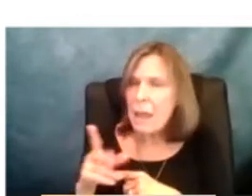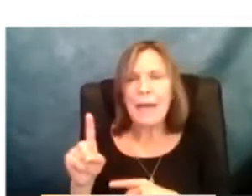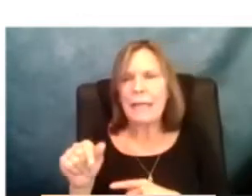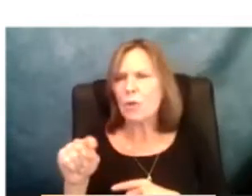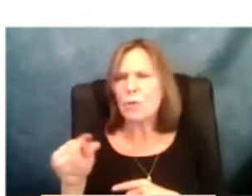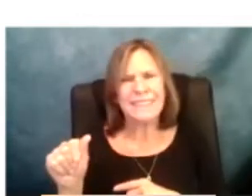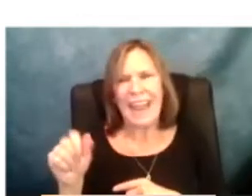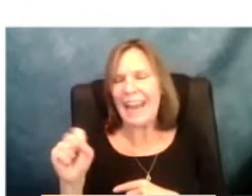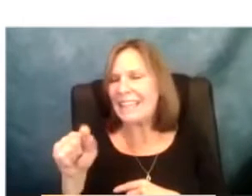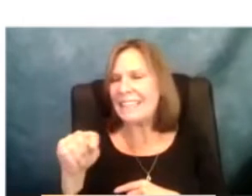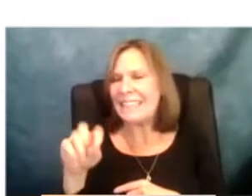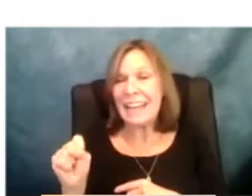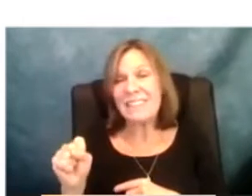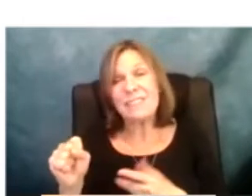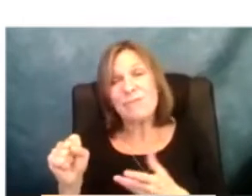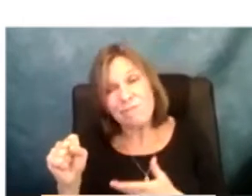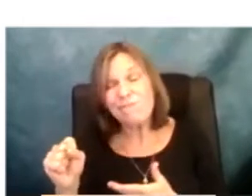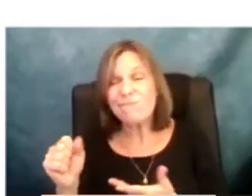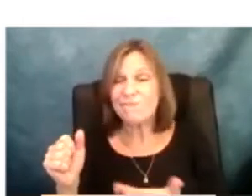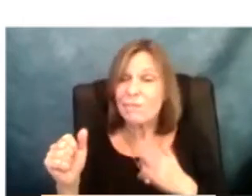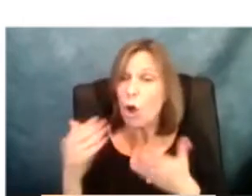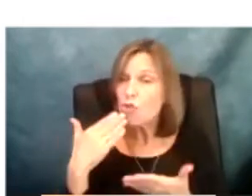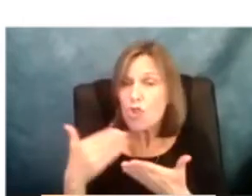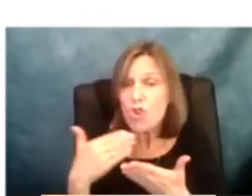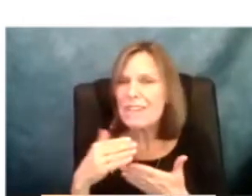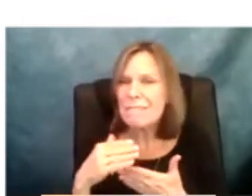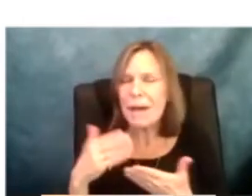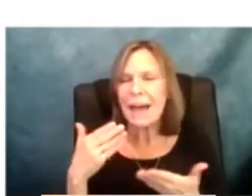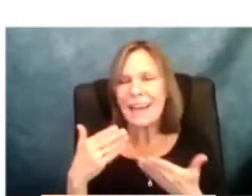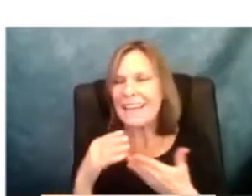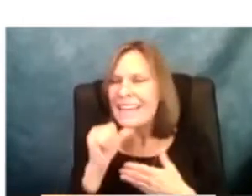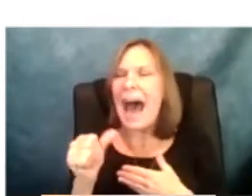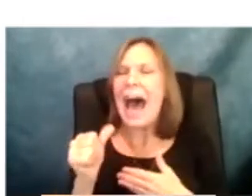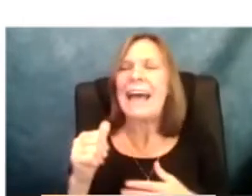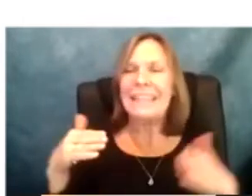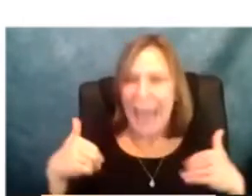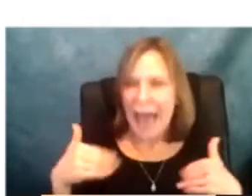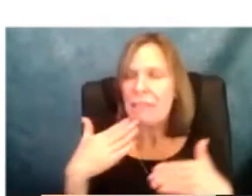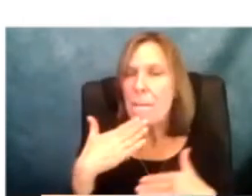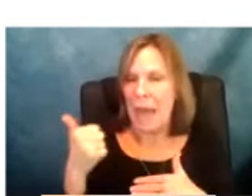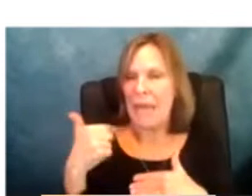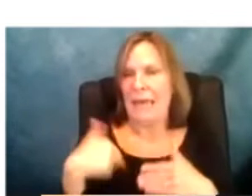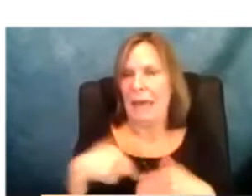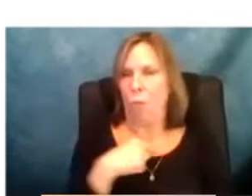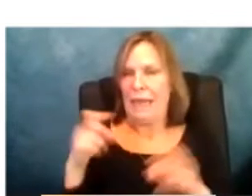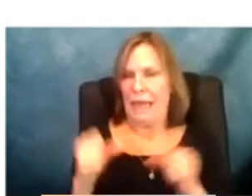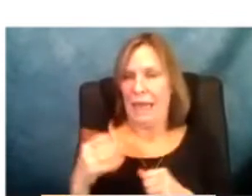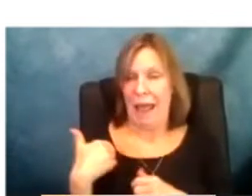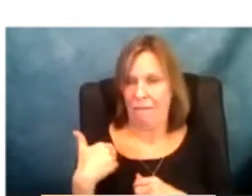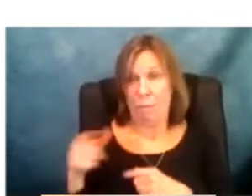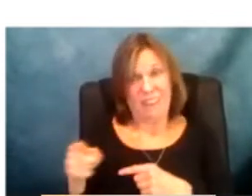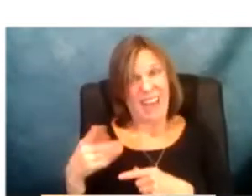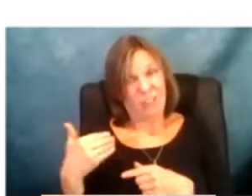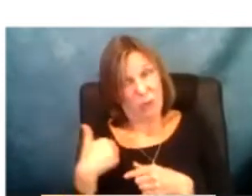they're the best that we have. And so we can use those numbers, but then if that's the best we have, what are the questions